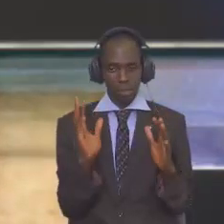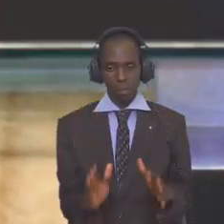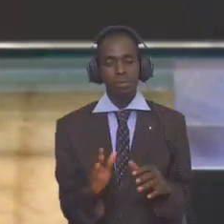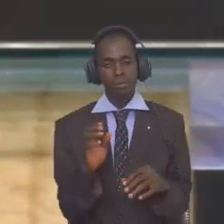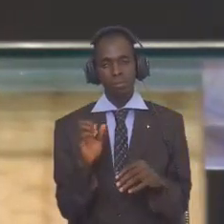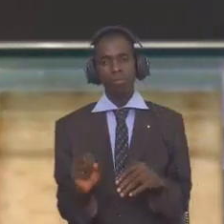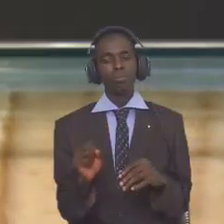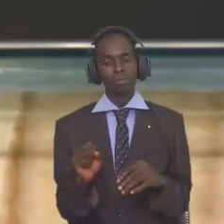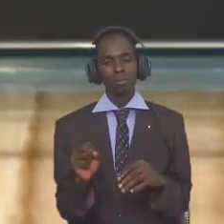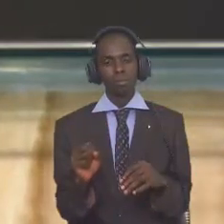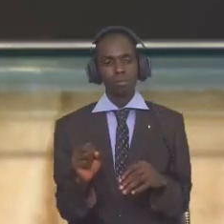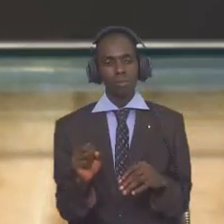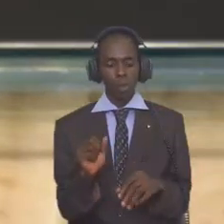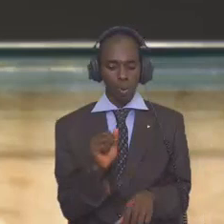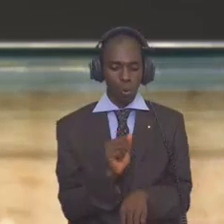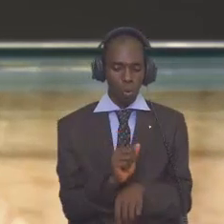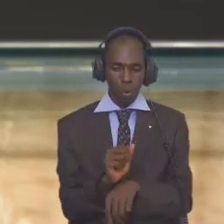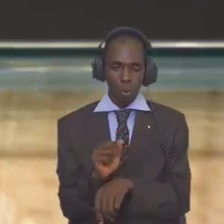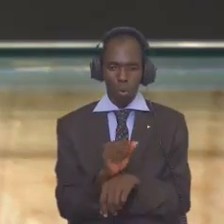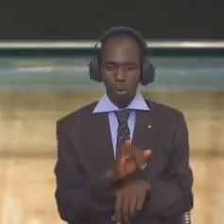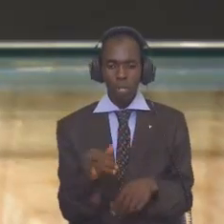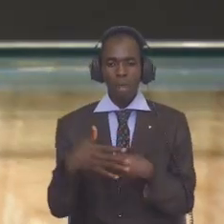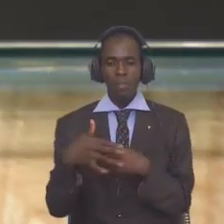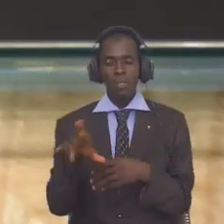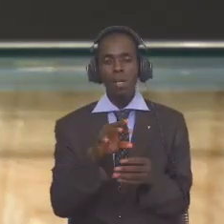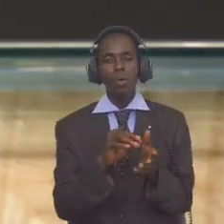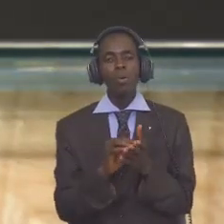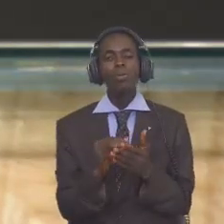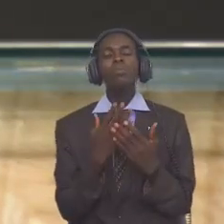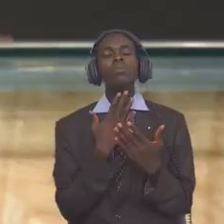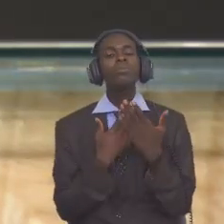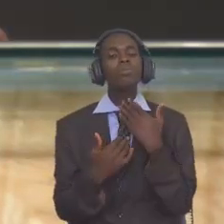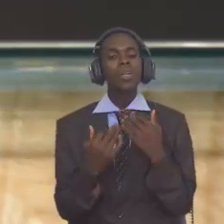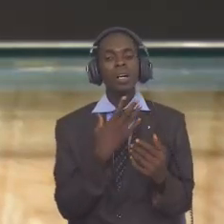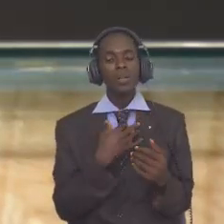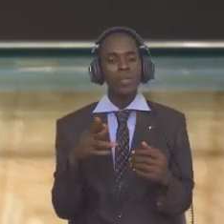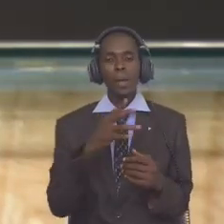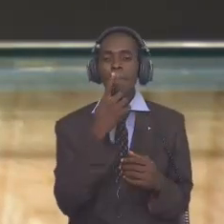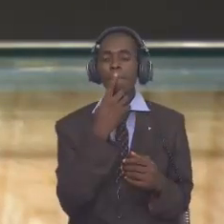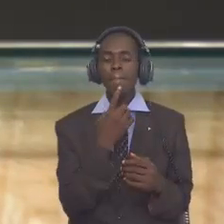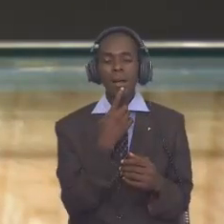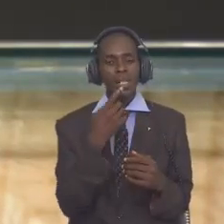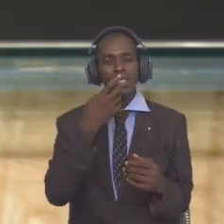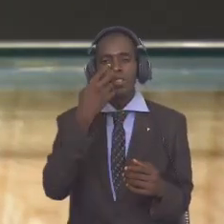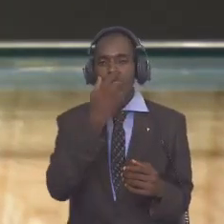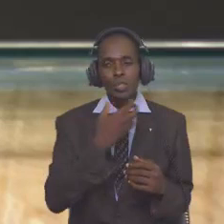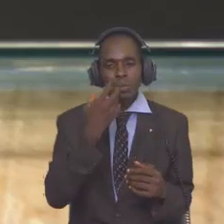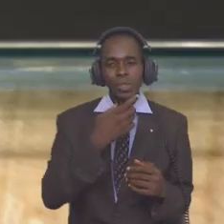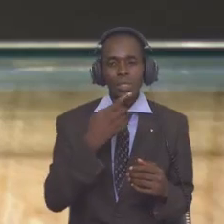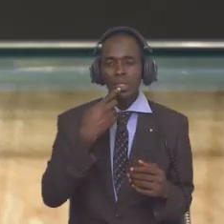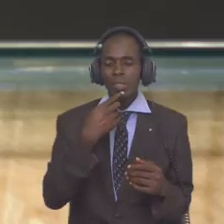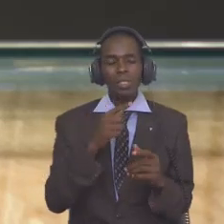complainers, walking after their own lusts, and their mouth speaketh great